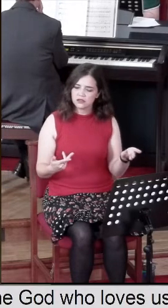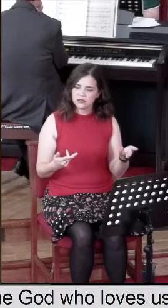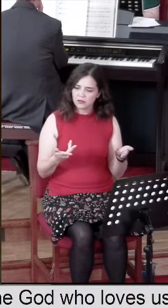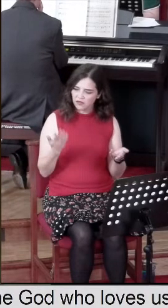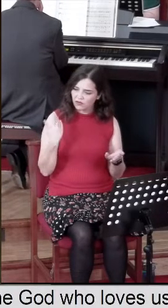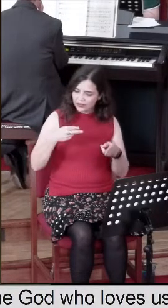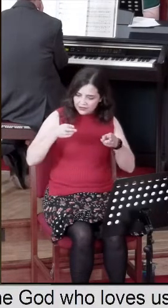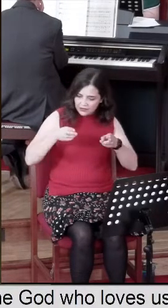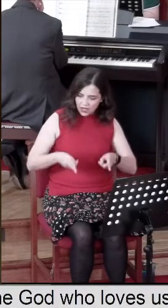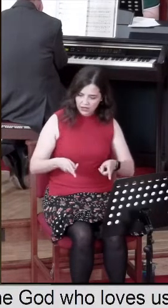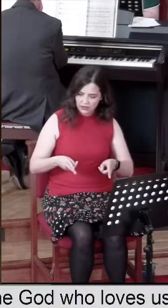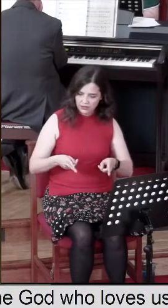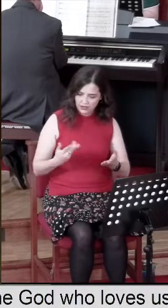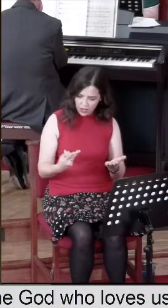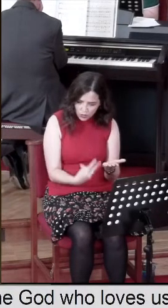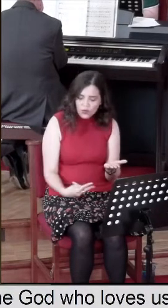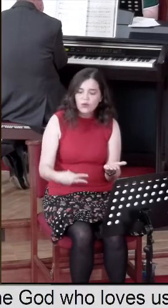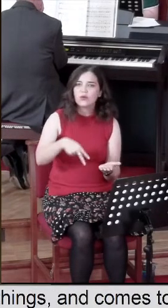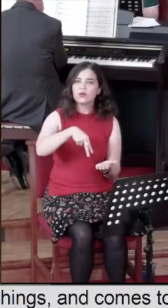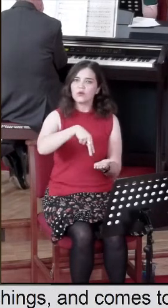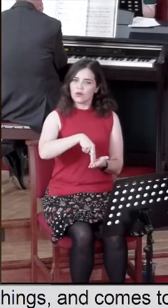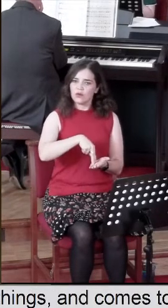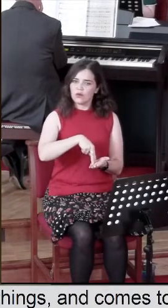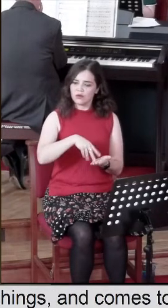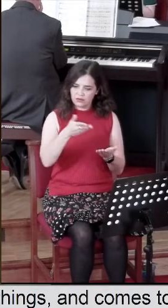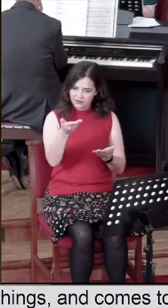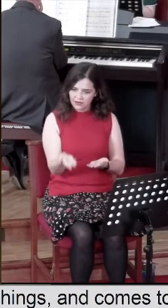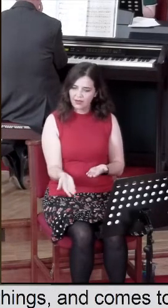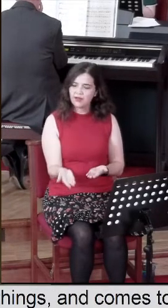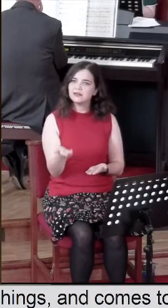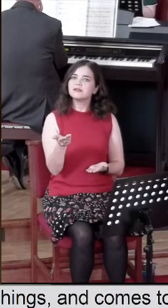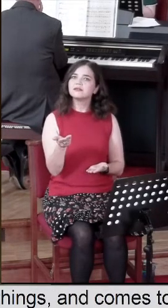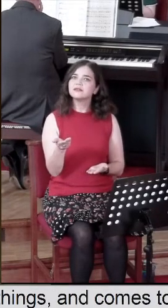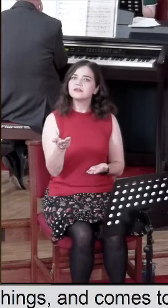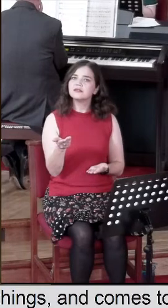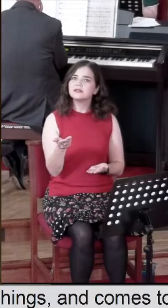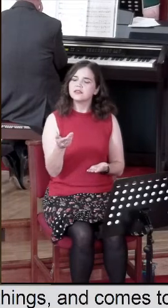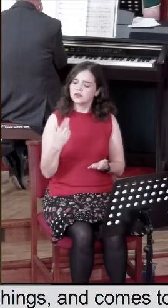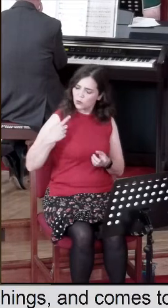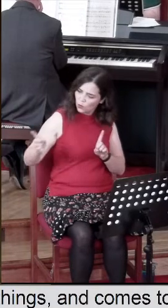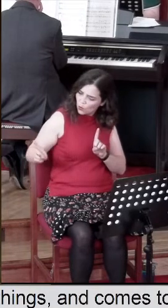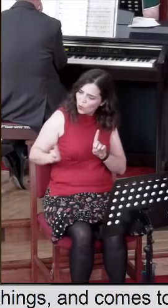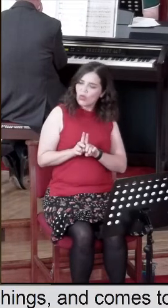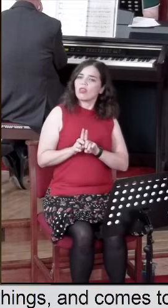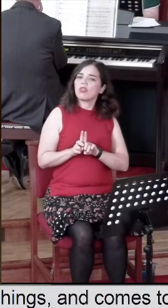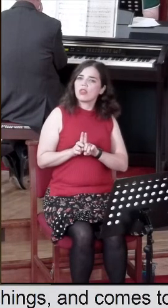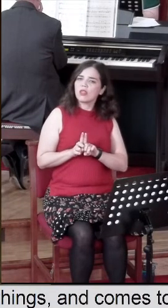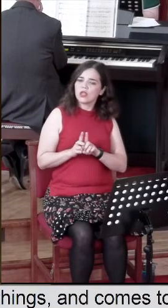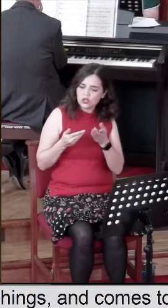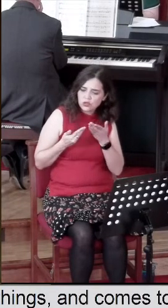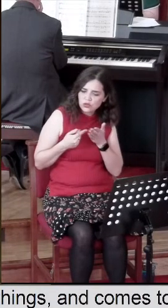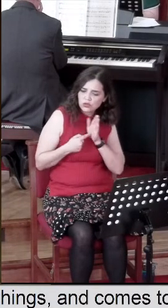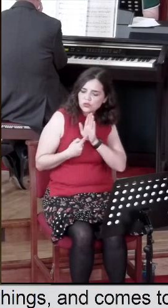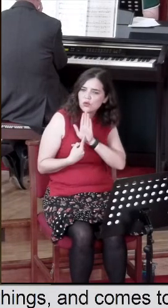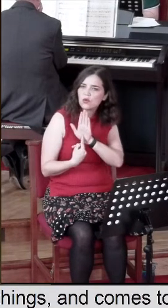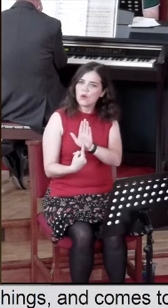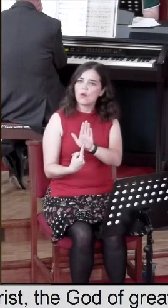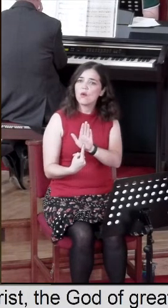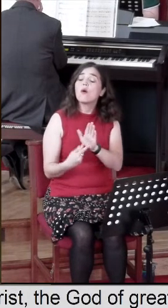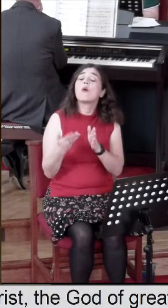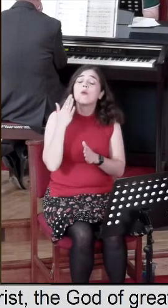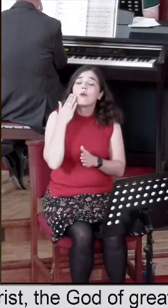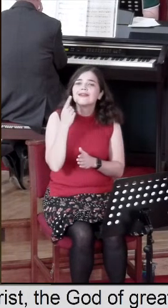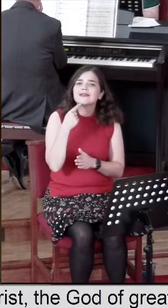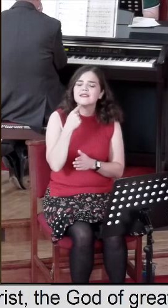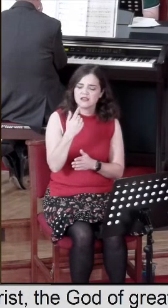who is now risen and stands for us, who is on our side to show us that when he says it